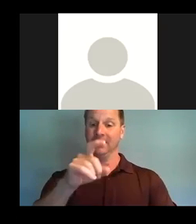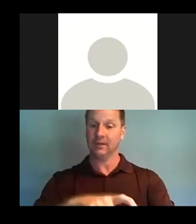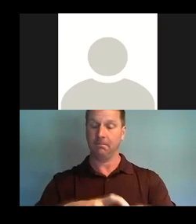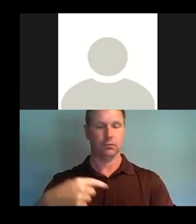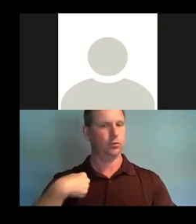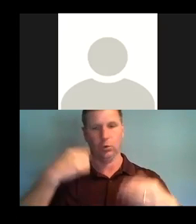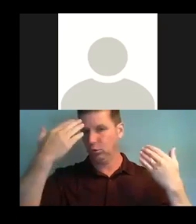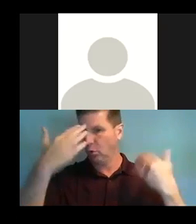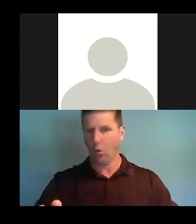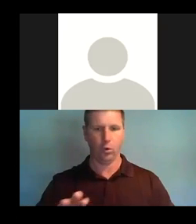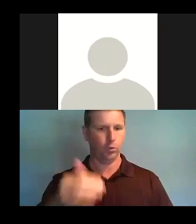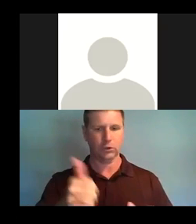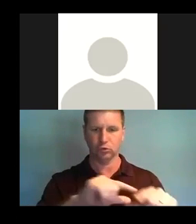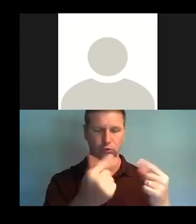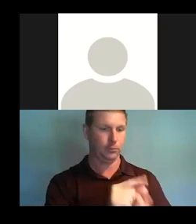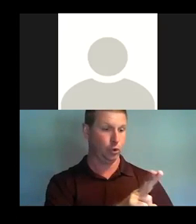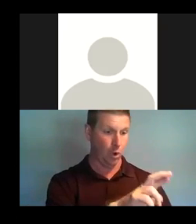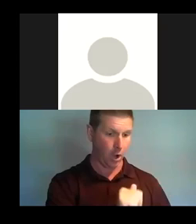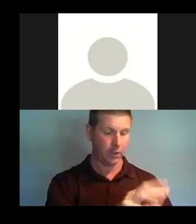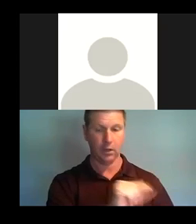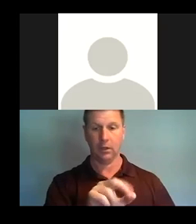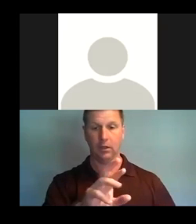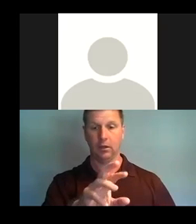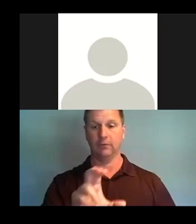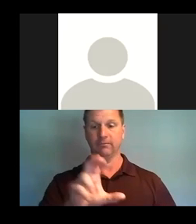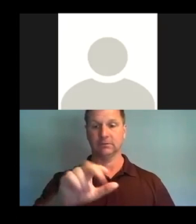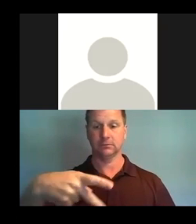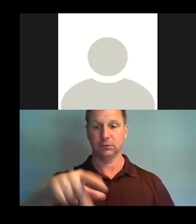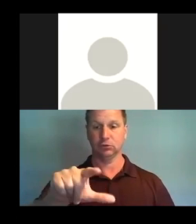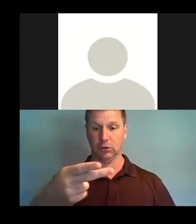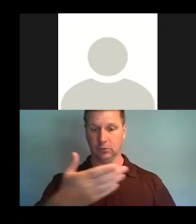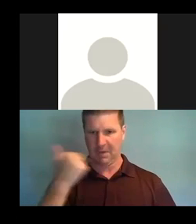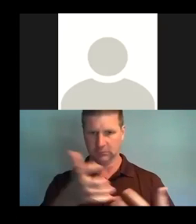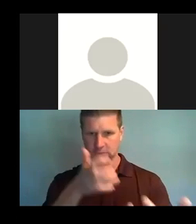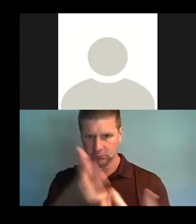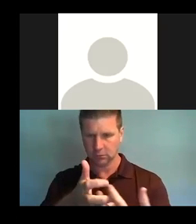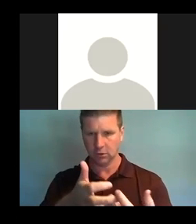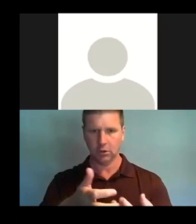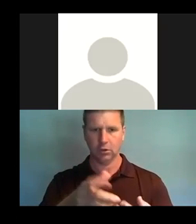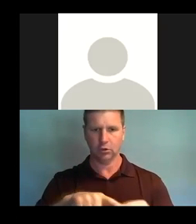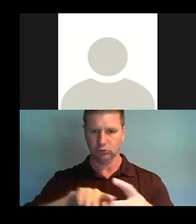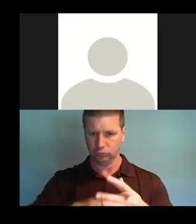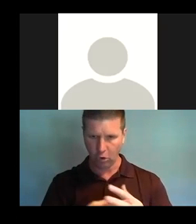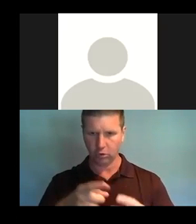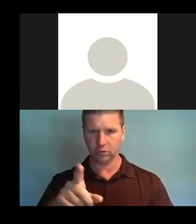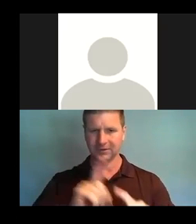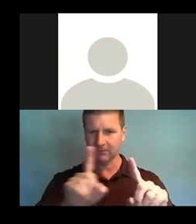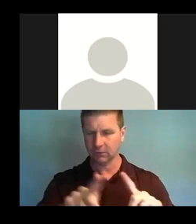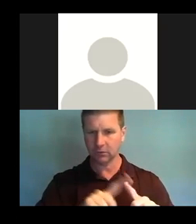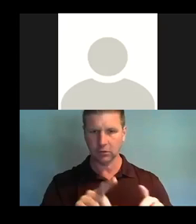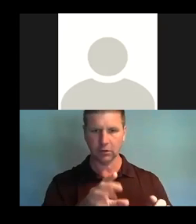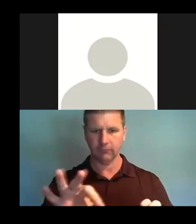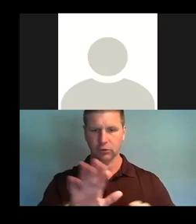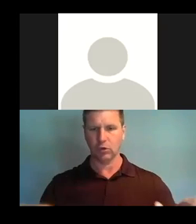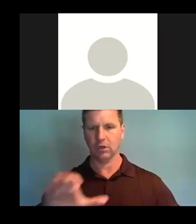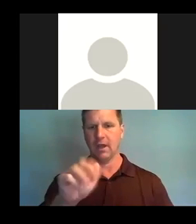which entity between the URA and InvestPGH would be best suited to roll out the various components of the